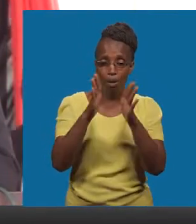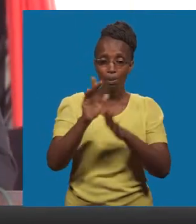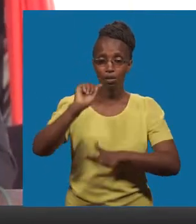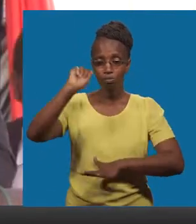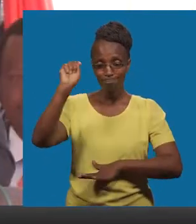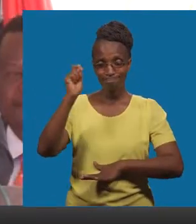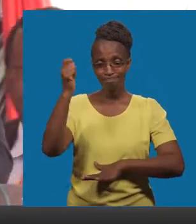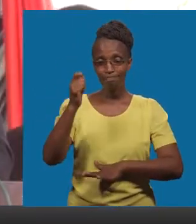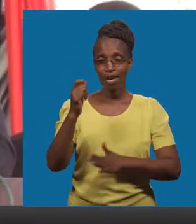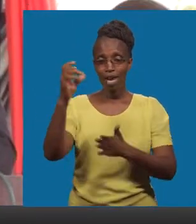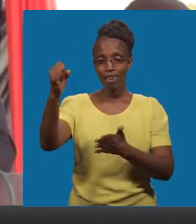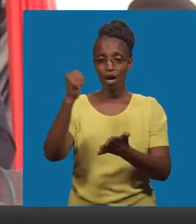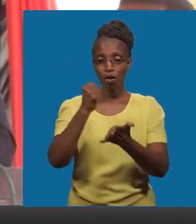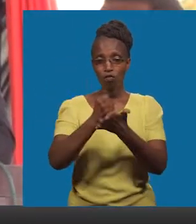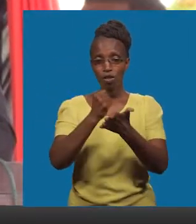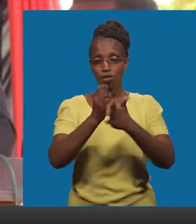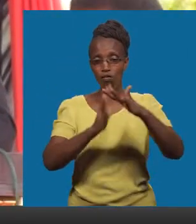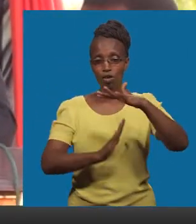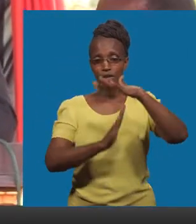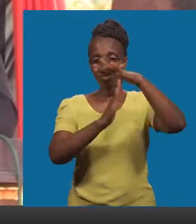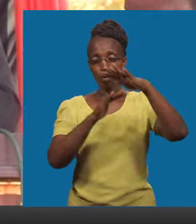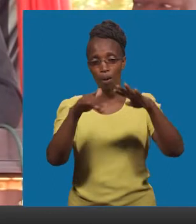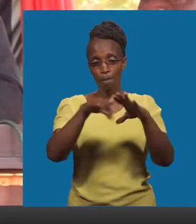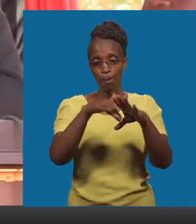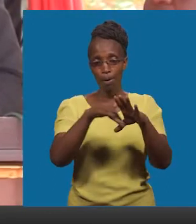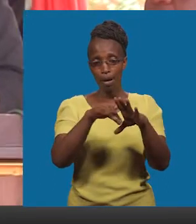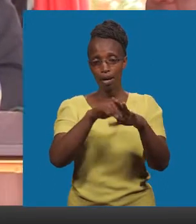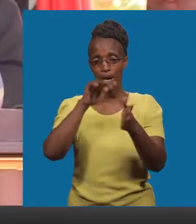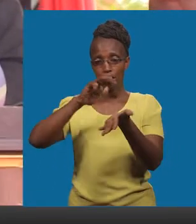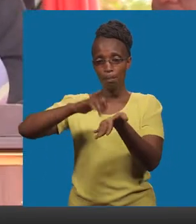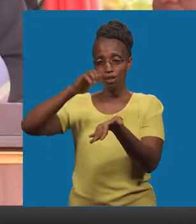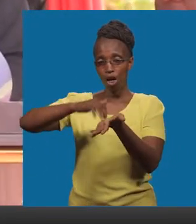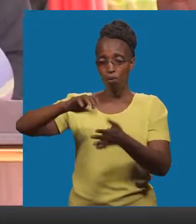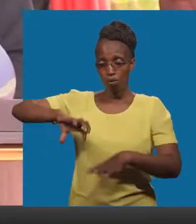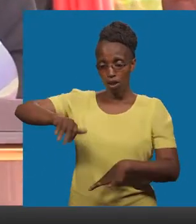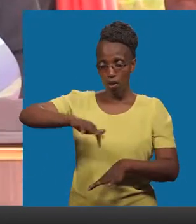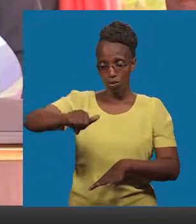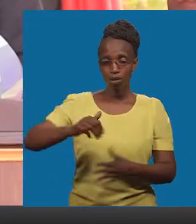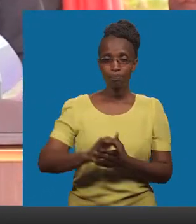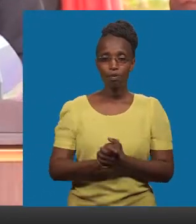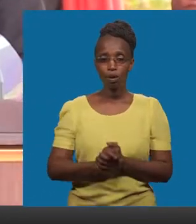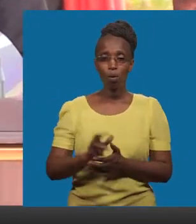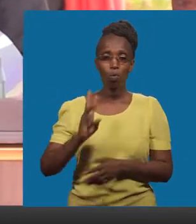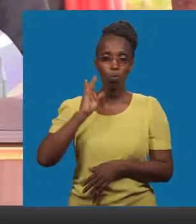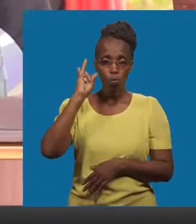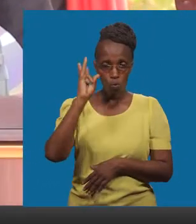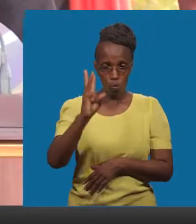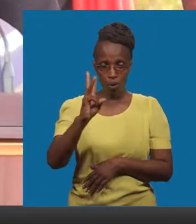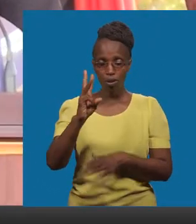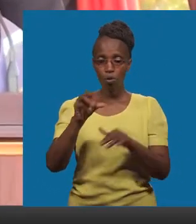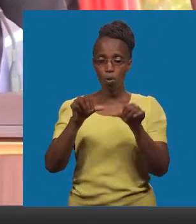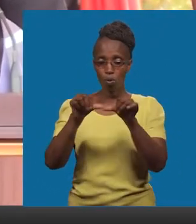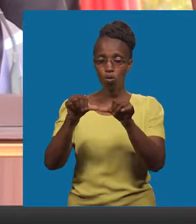Kenya in the office of the executive member of Machakos County. That I shall